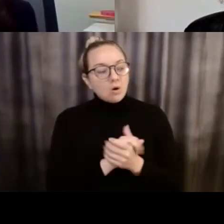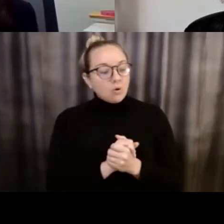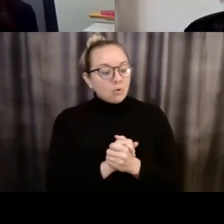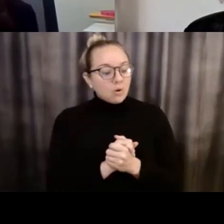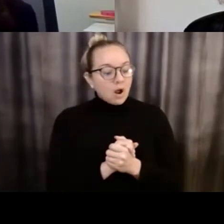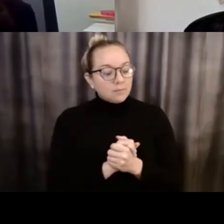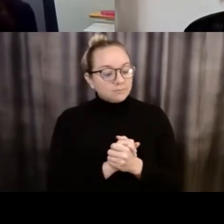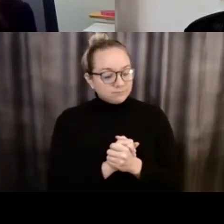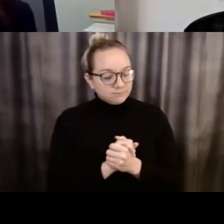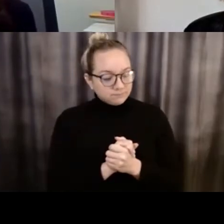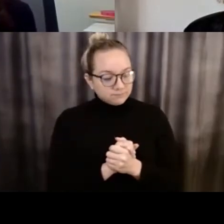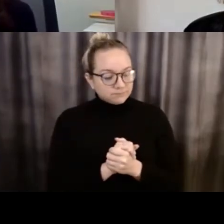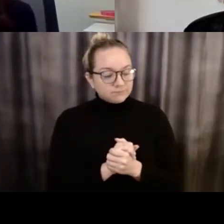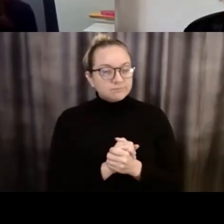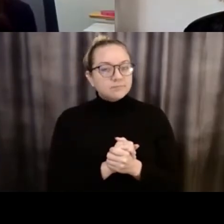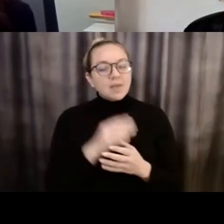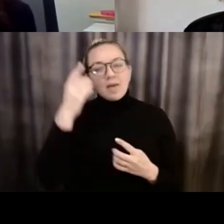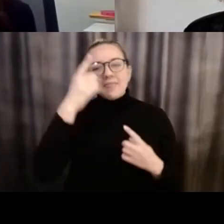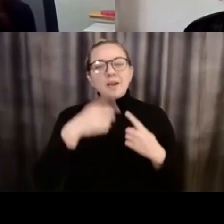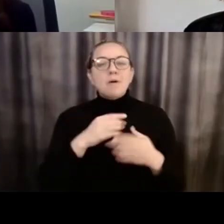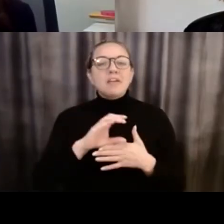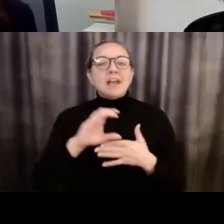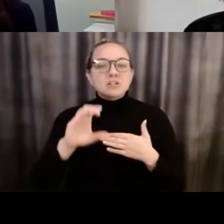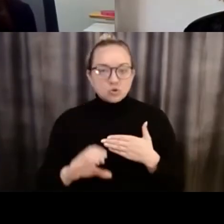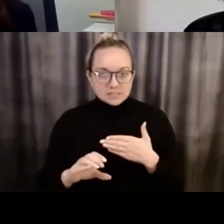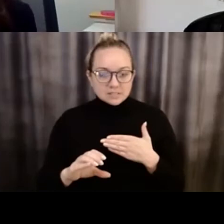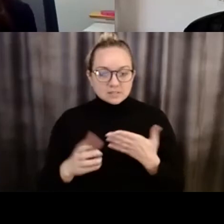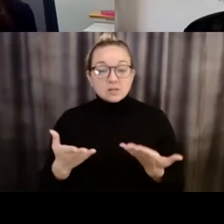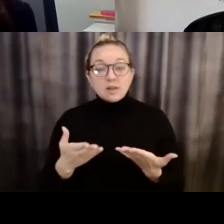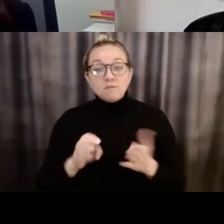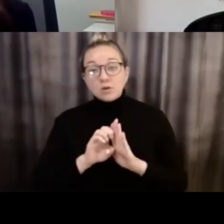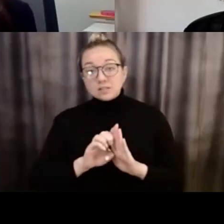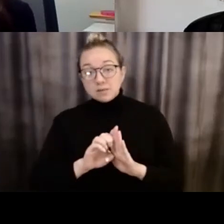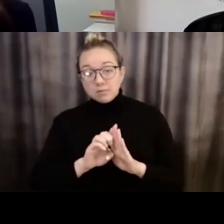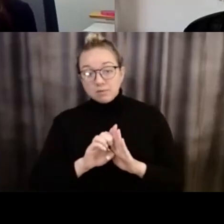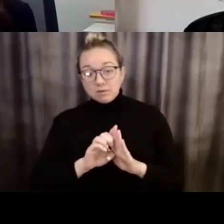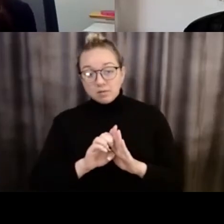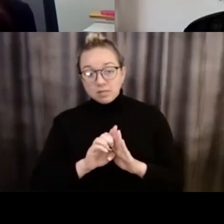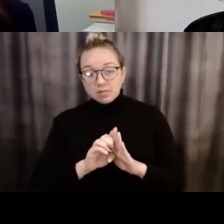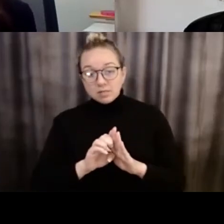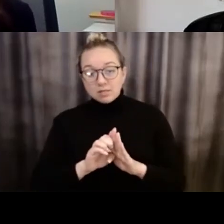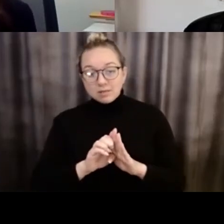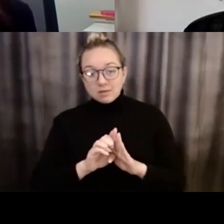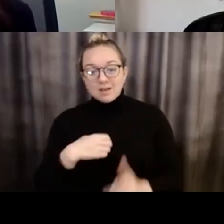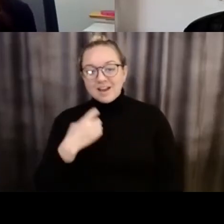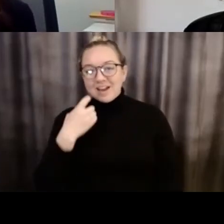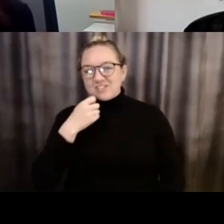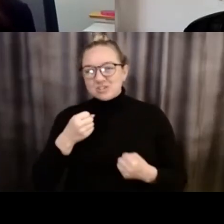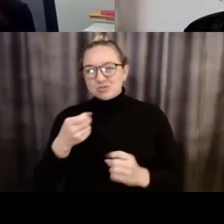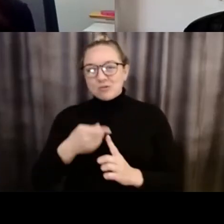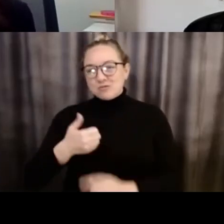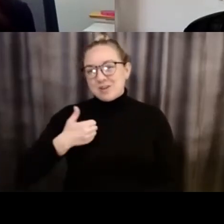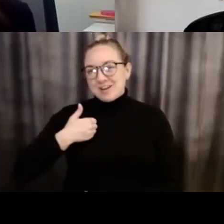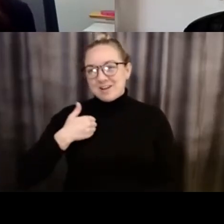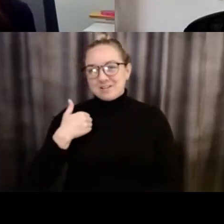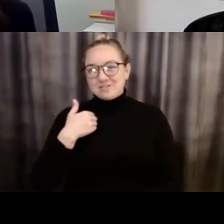that difference, right? In our case, for example, talking about going back to the office, right? I just drove to Toronto to be in my